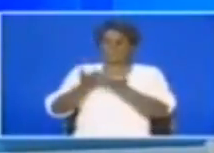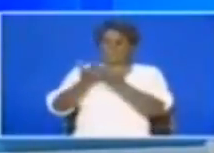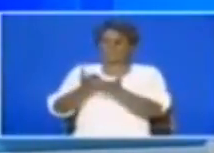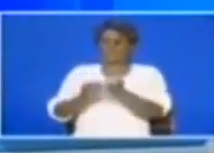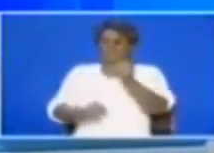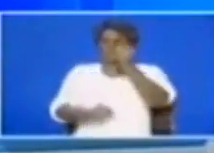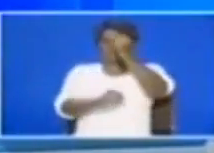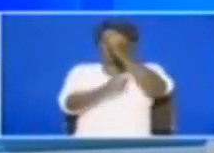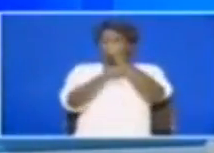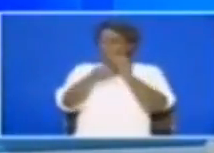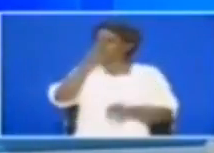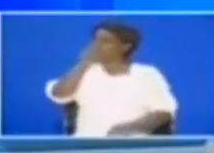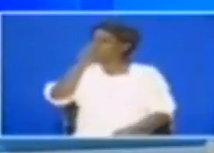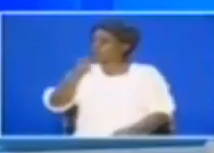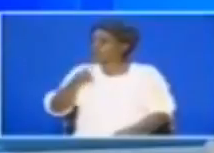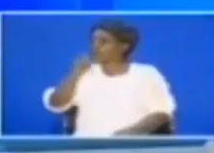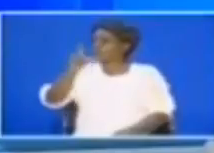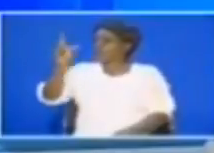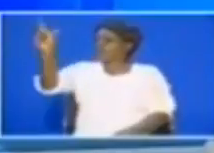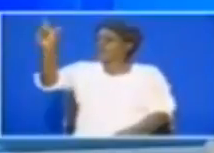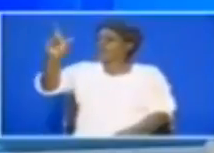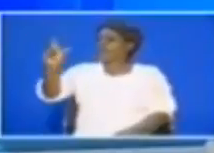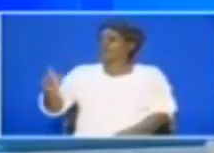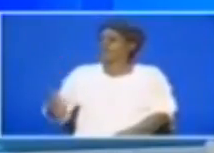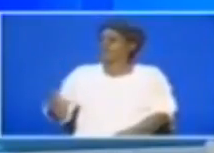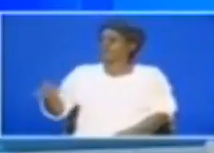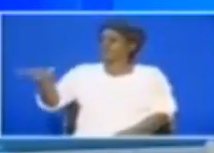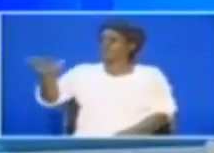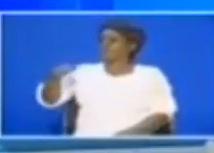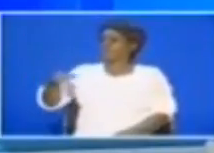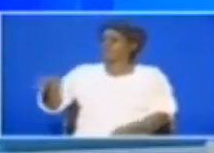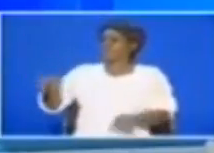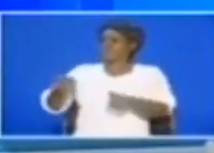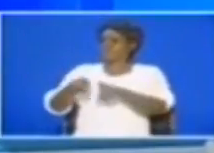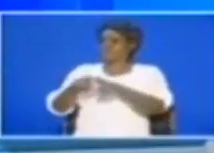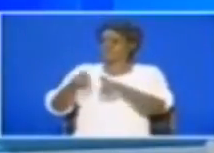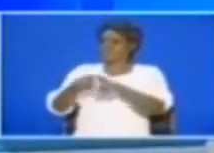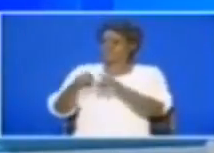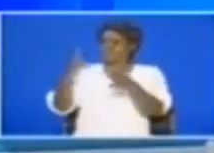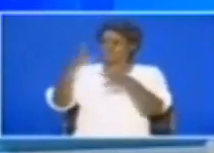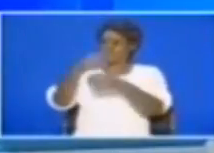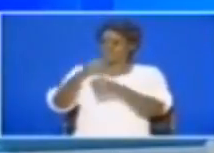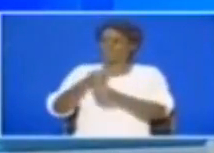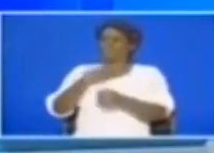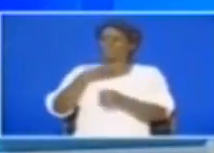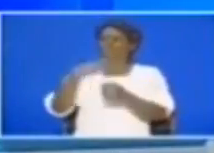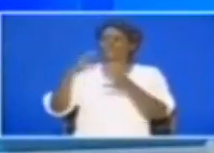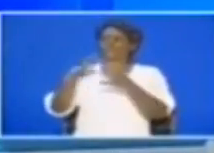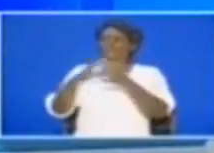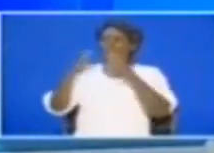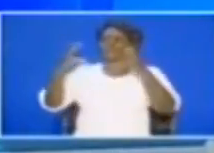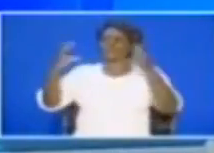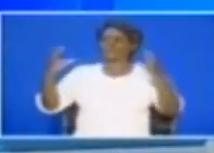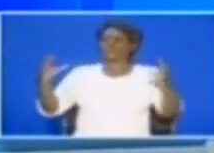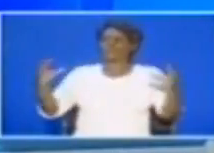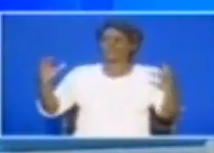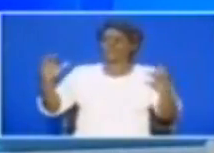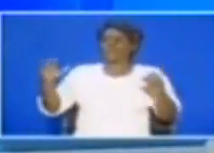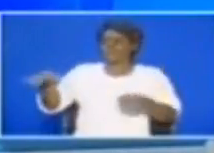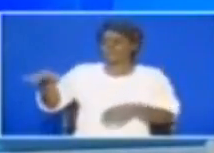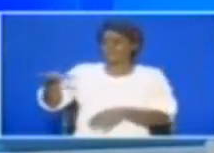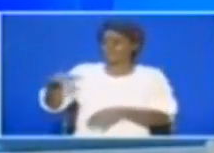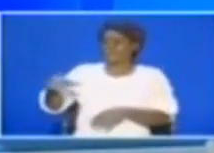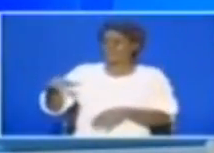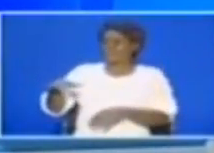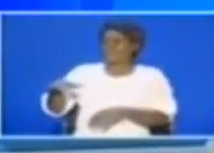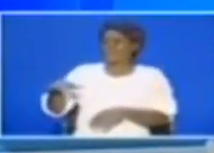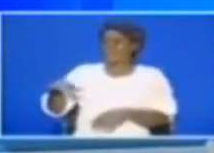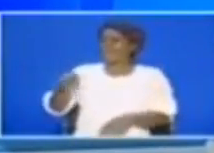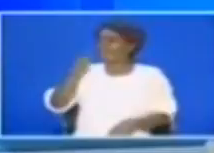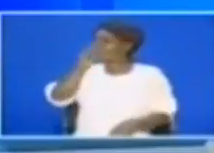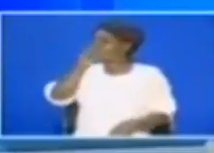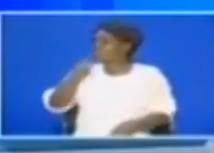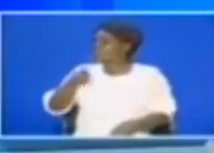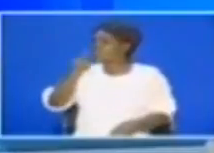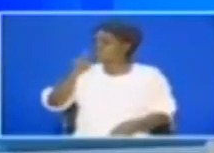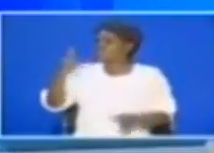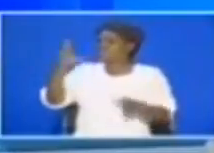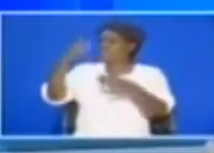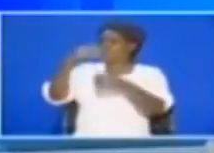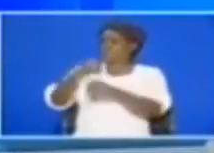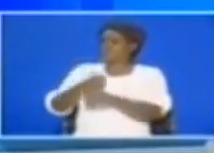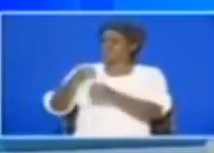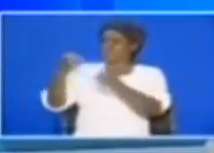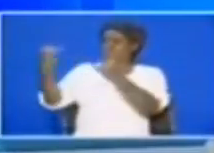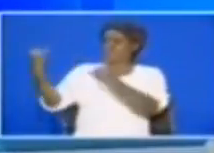to chicken farmers from the coastal region, even as the company looks to expand its footprint in the region. The poultry farm has